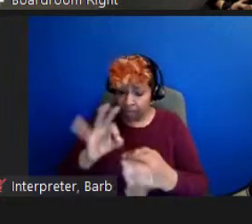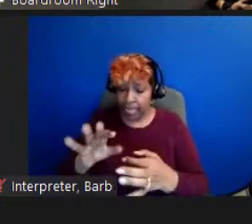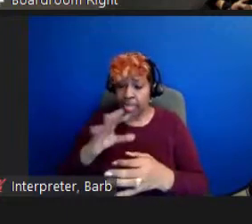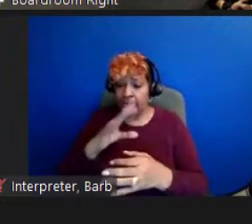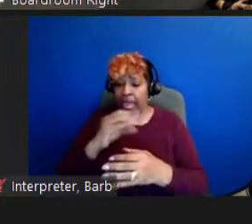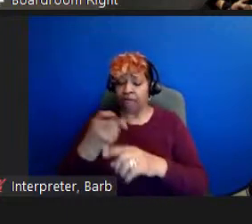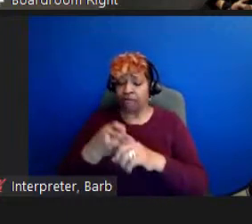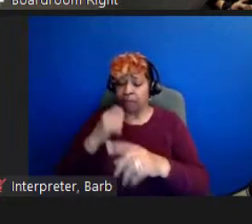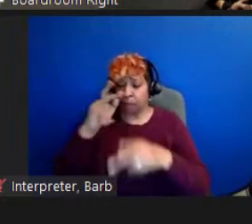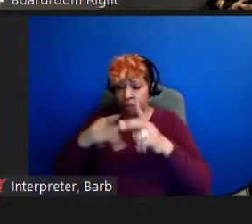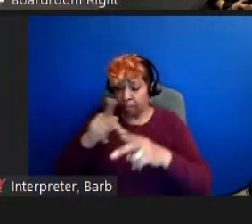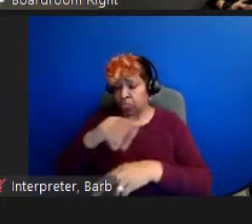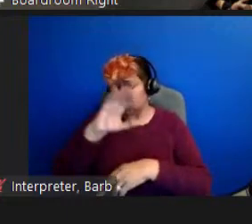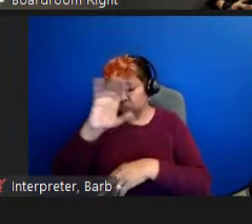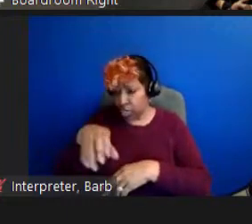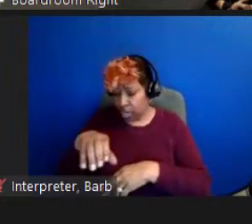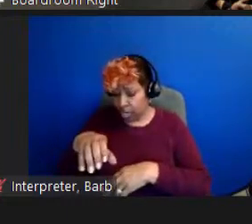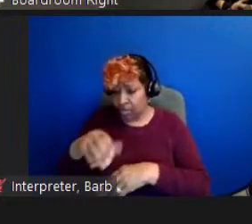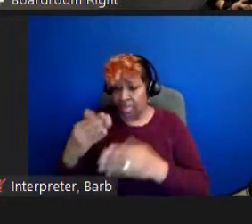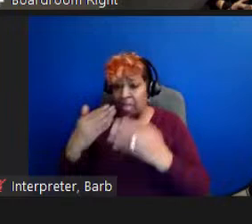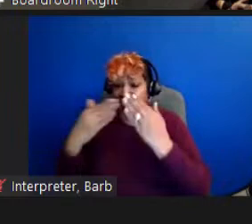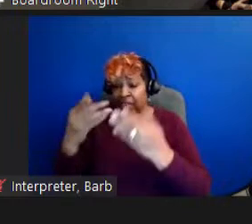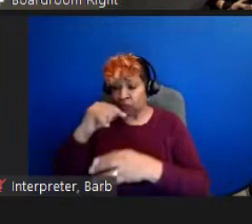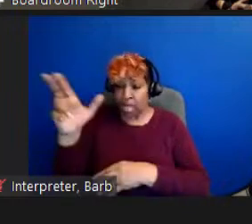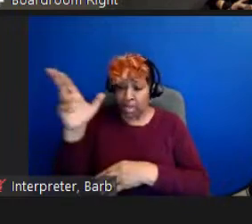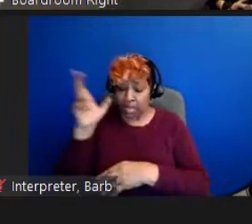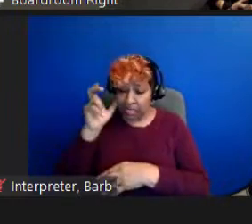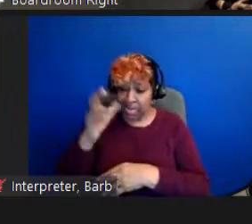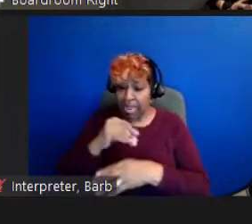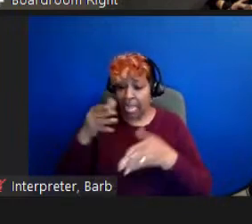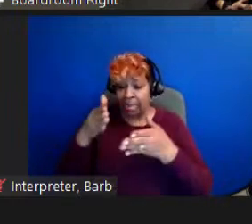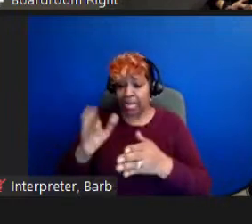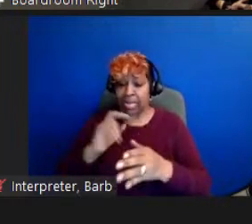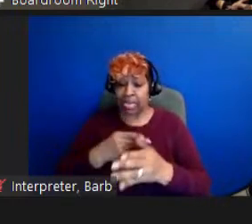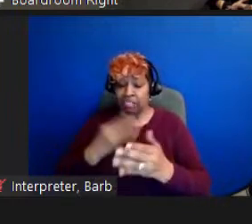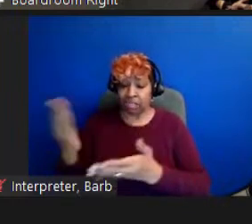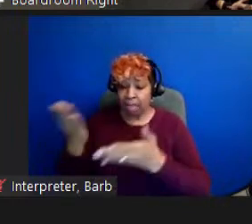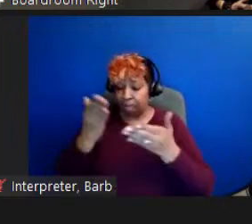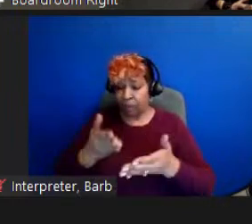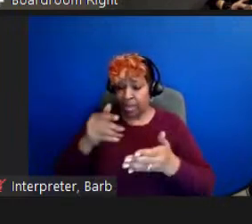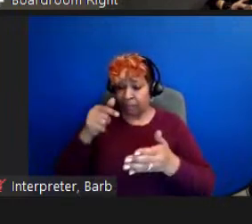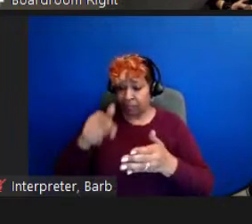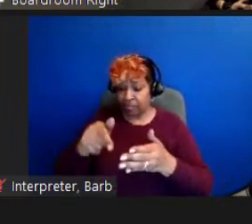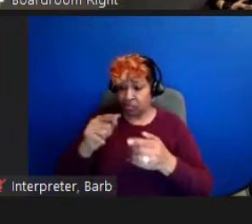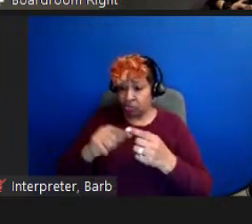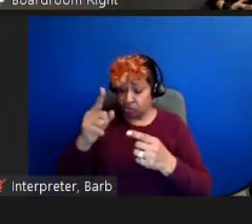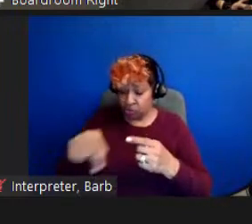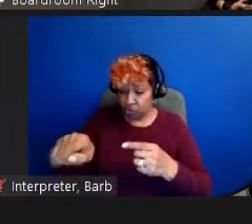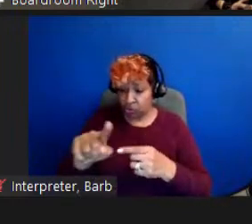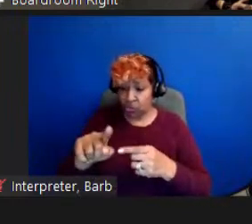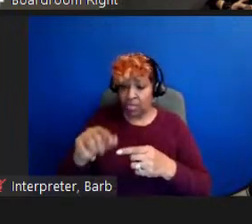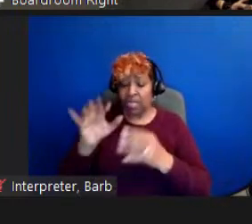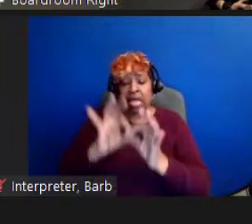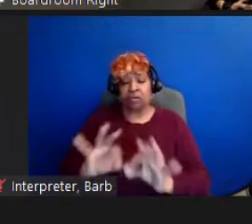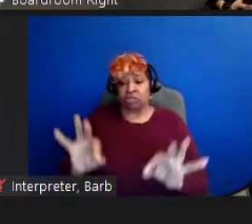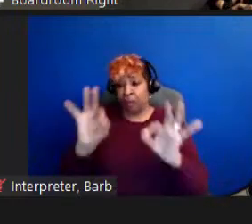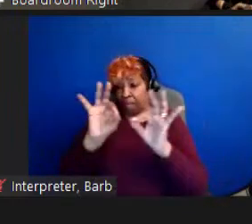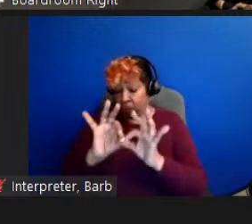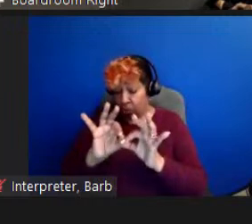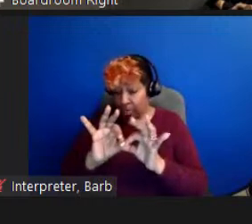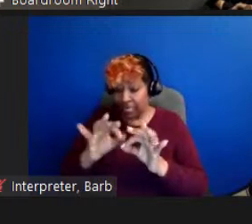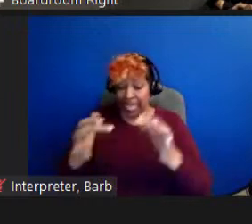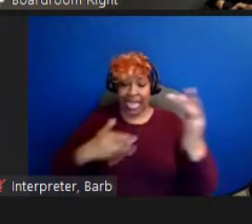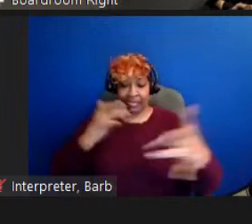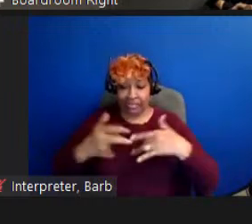of Chicago. Thanks for listening and letting us bring this initiative to you. It's important. It's exciting